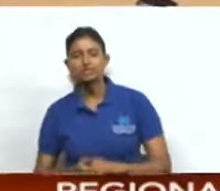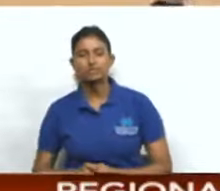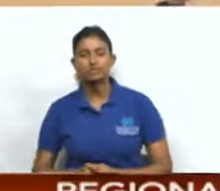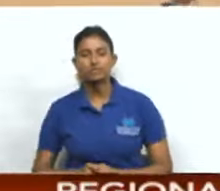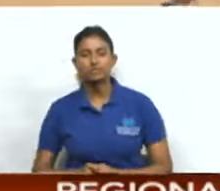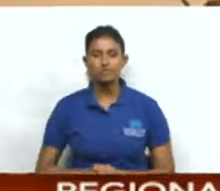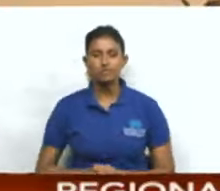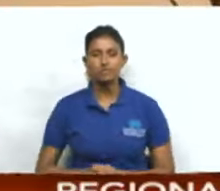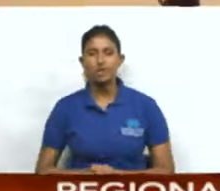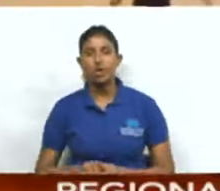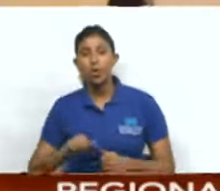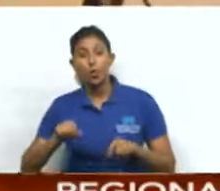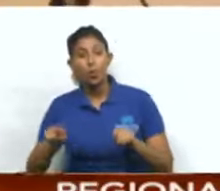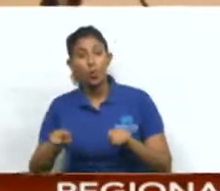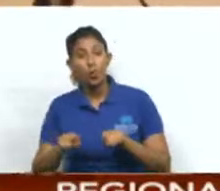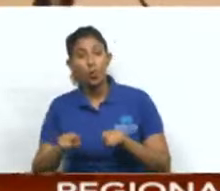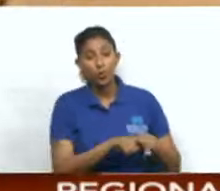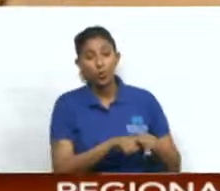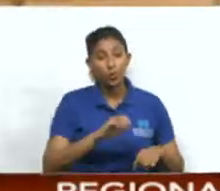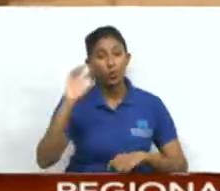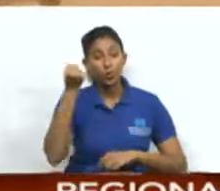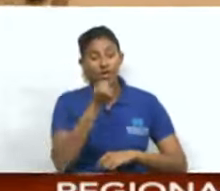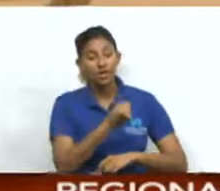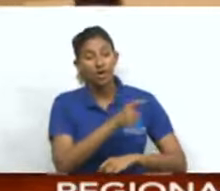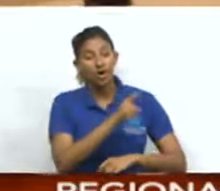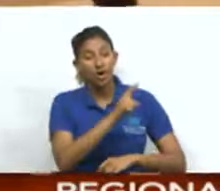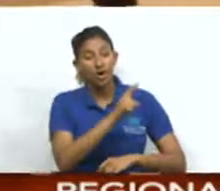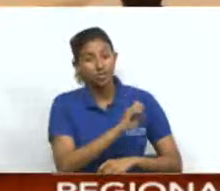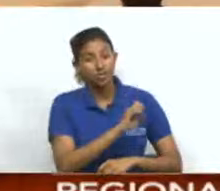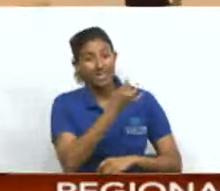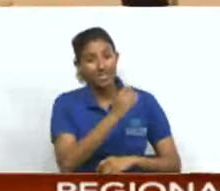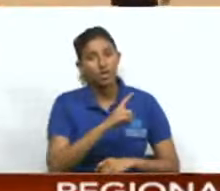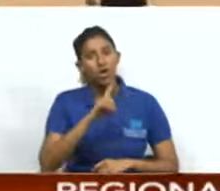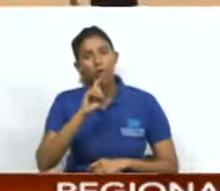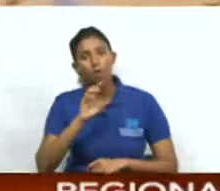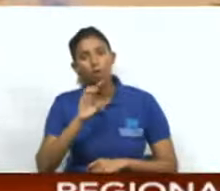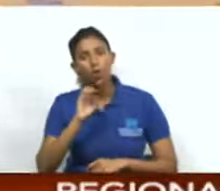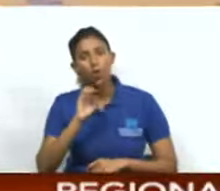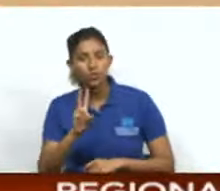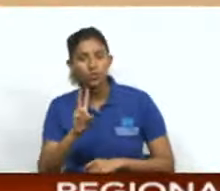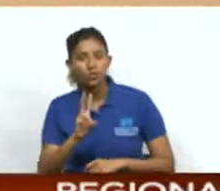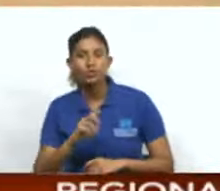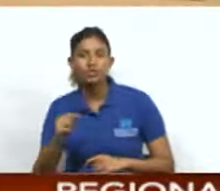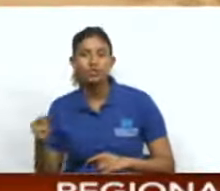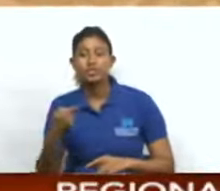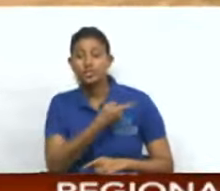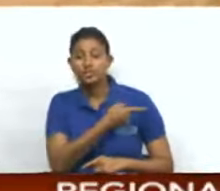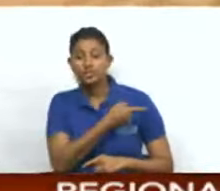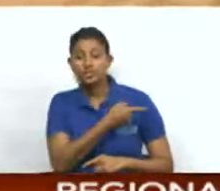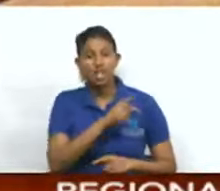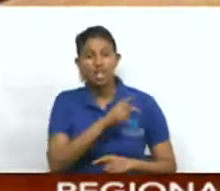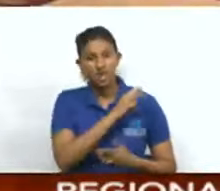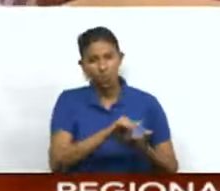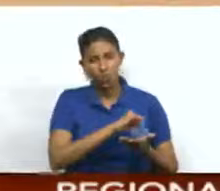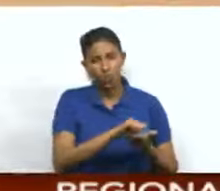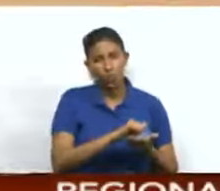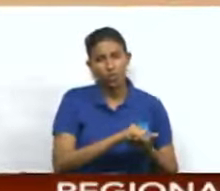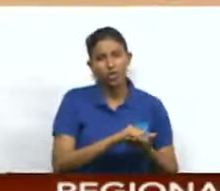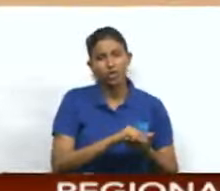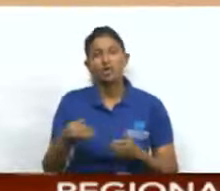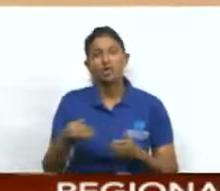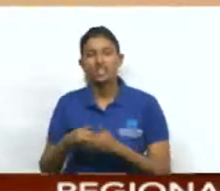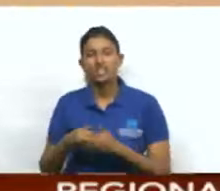118-102 against the Orlando Magic. Paul George's 27 led all scorers in that game. PG also had 7 rebounds and 7 assists.